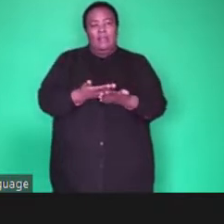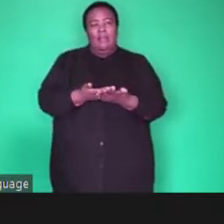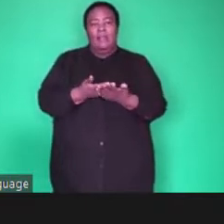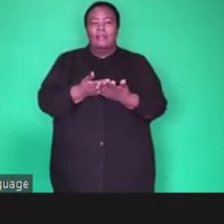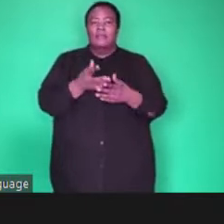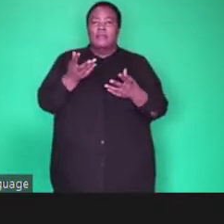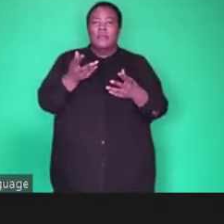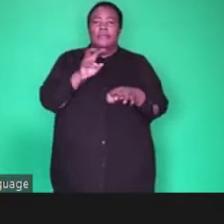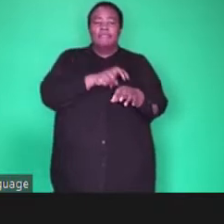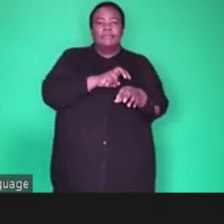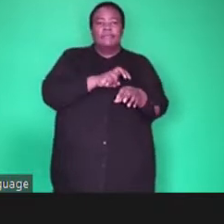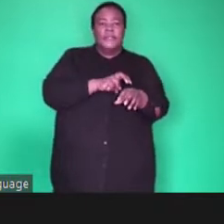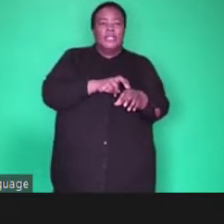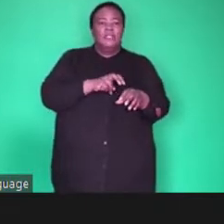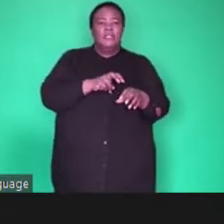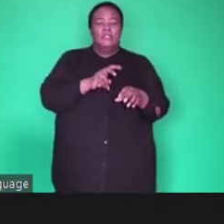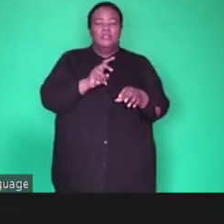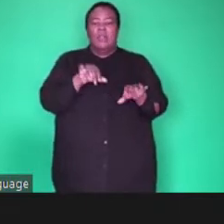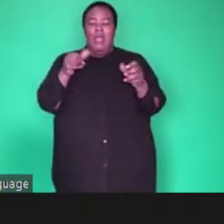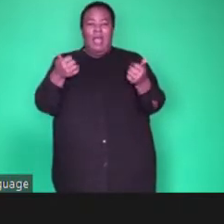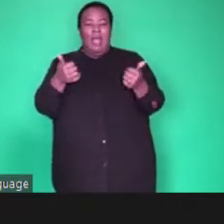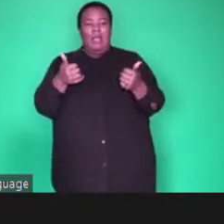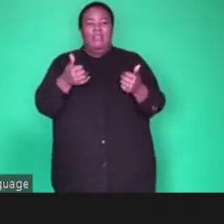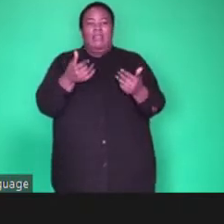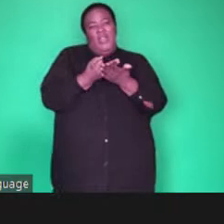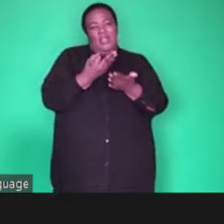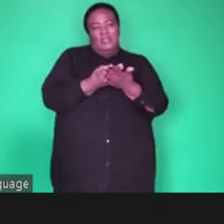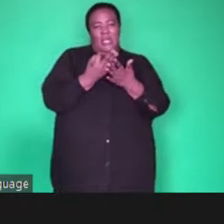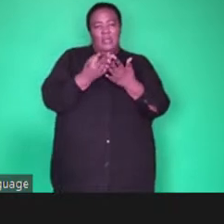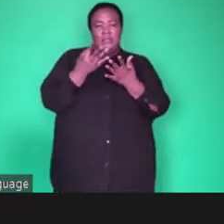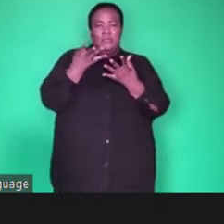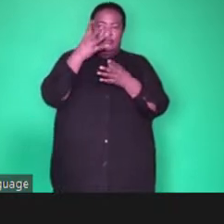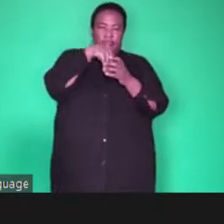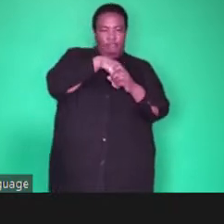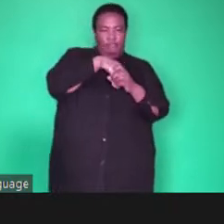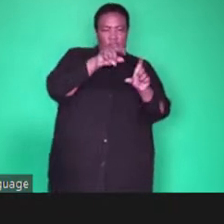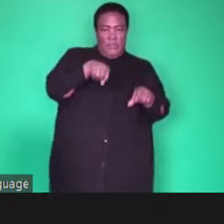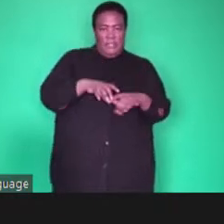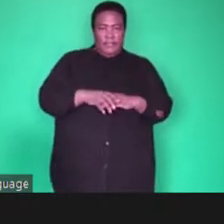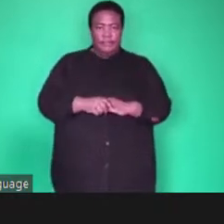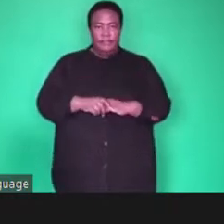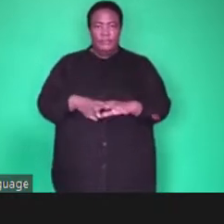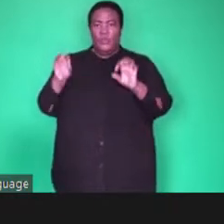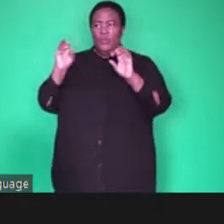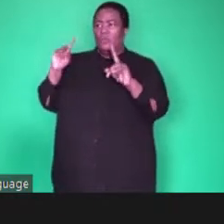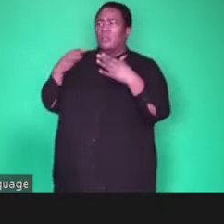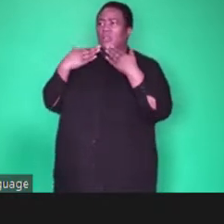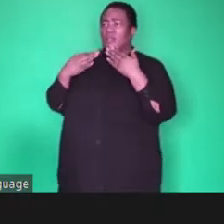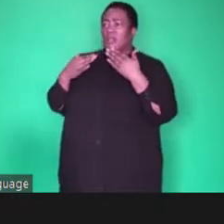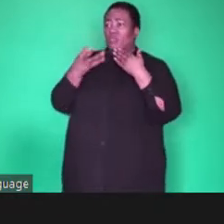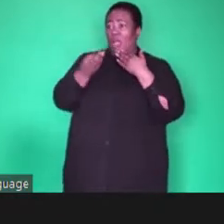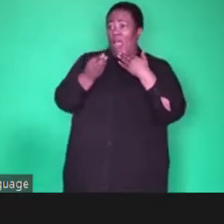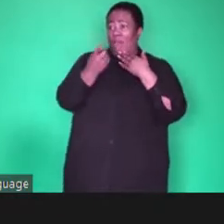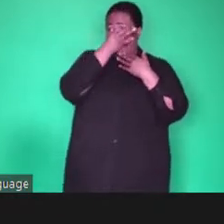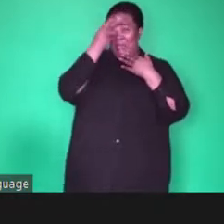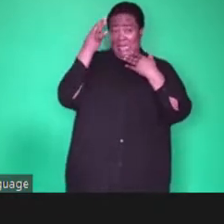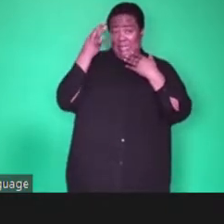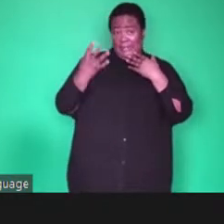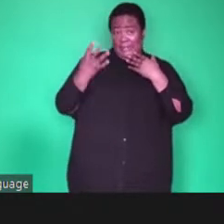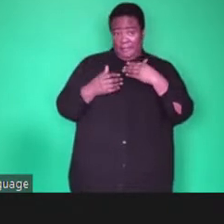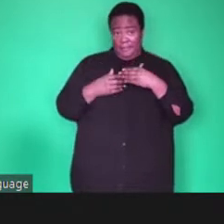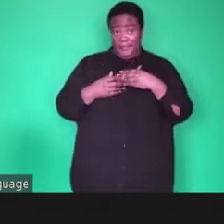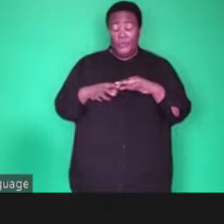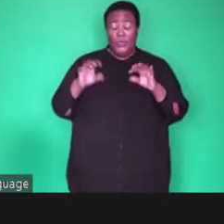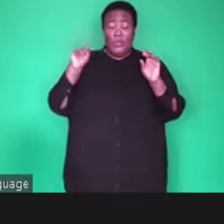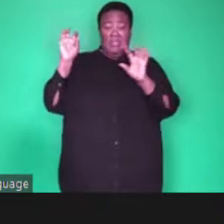be other factors taken into consideration as well. Arja, sorry, it's Neil. You've got 1 minute. 1 minute,